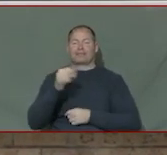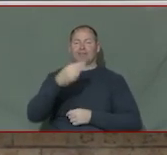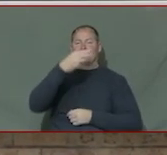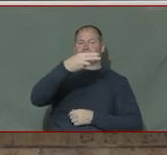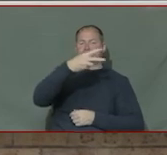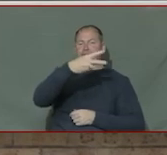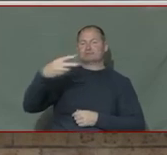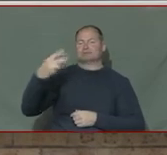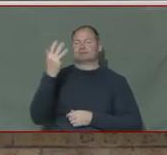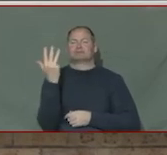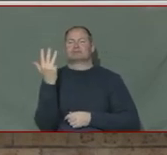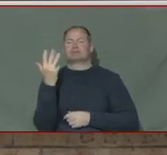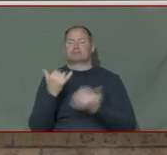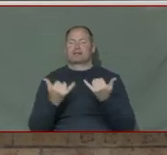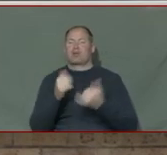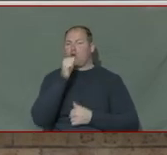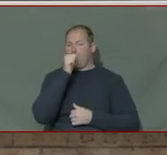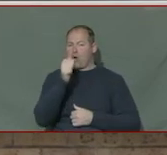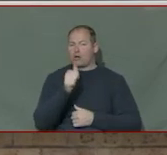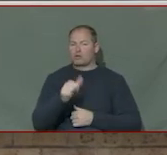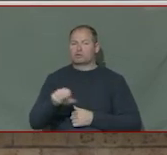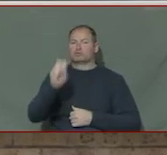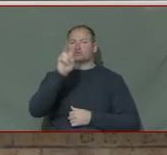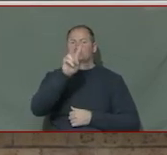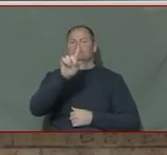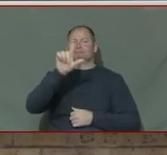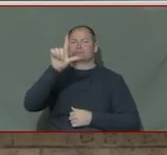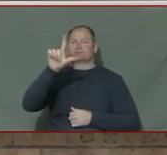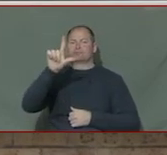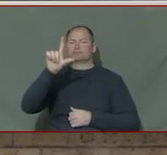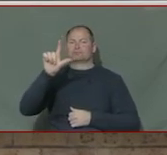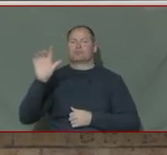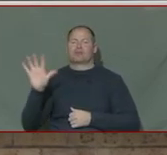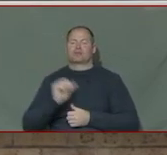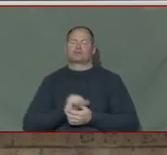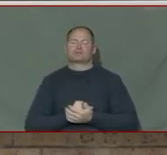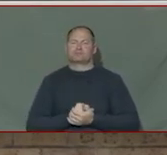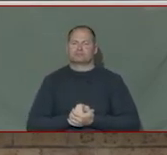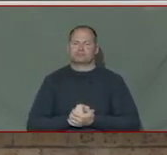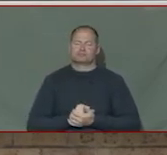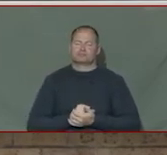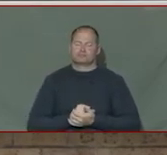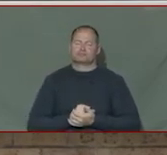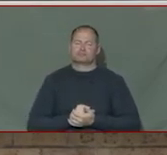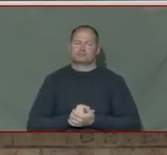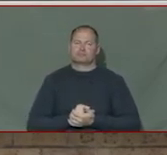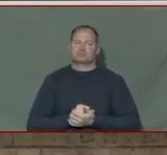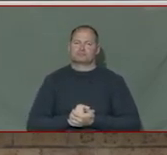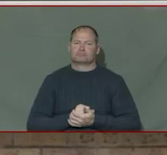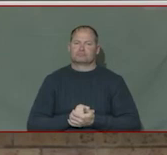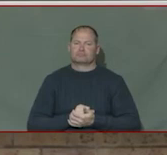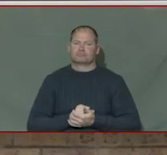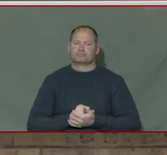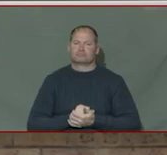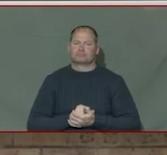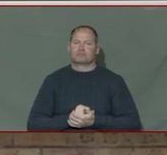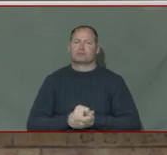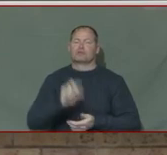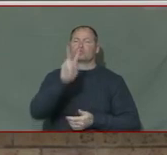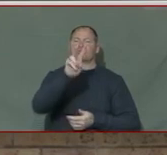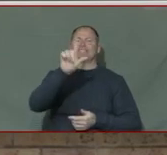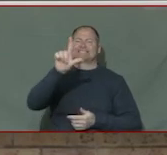to 9, and the answer is 27 pi. Are you with me? Are you happy with that?